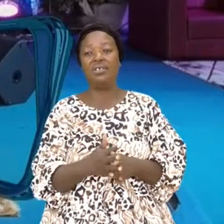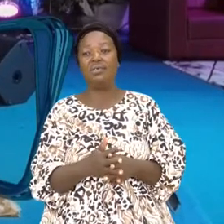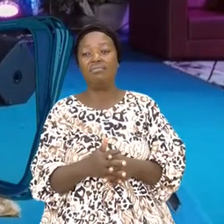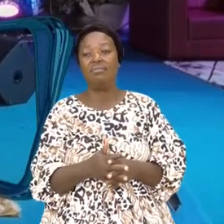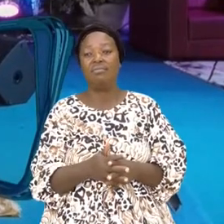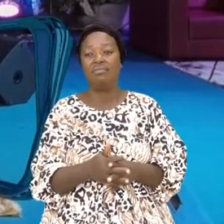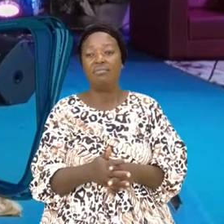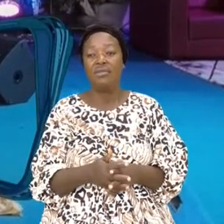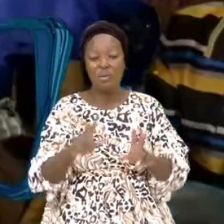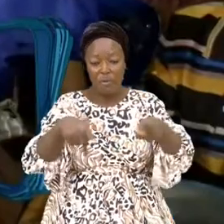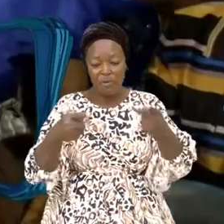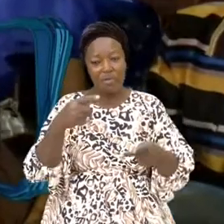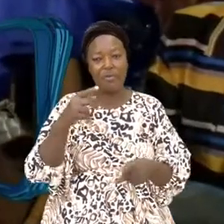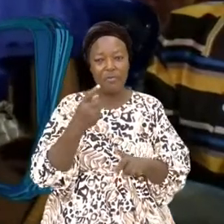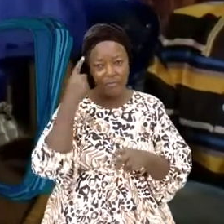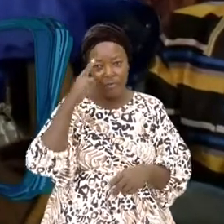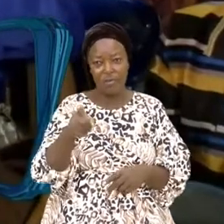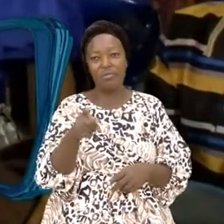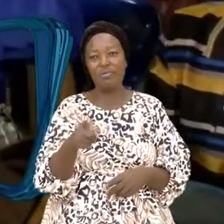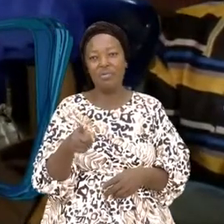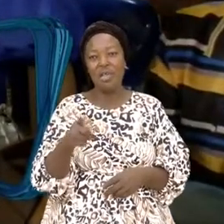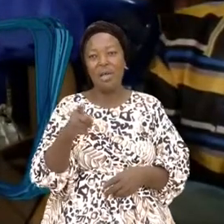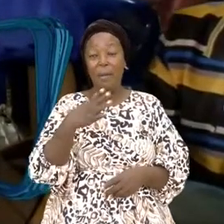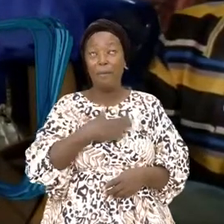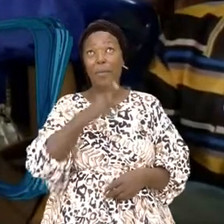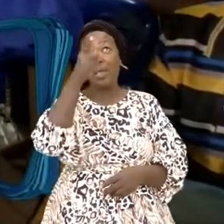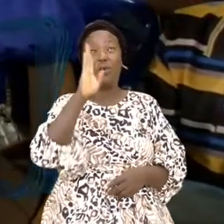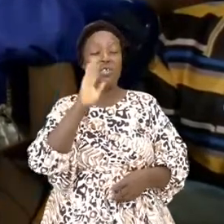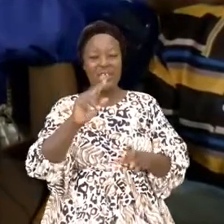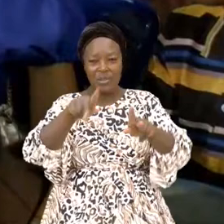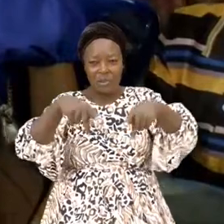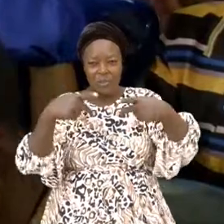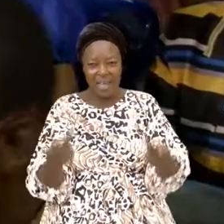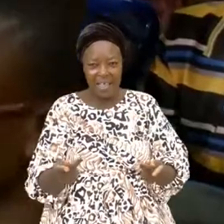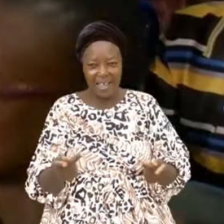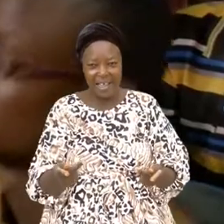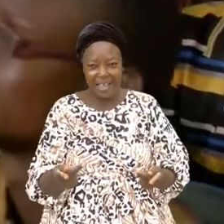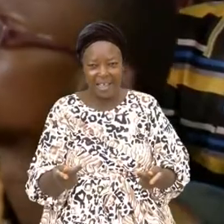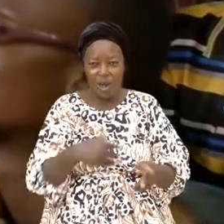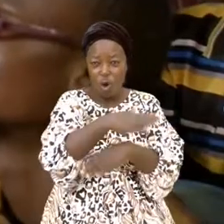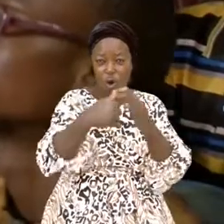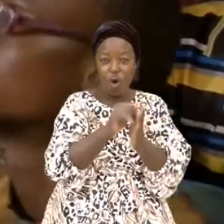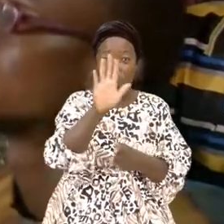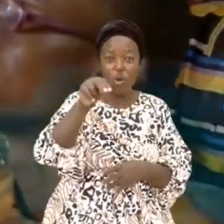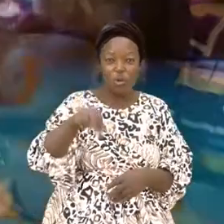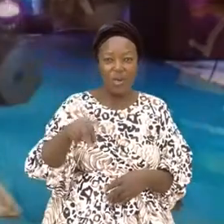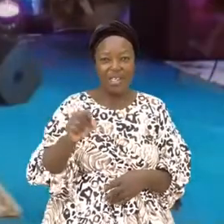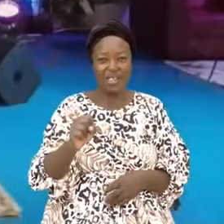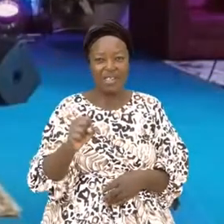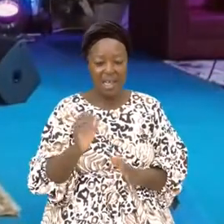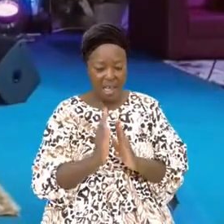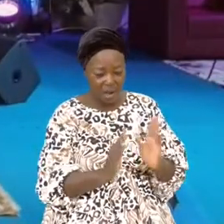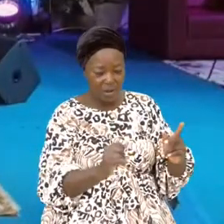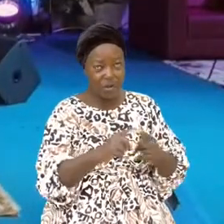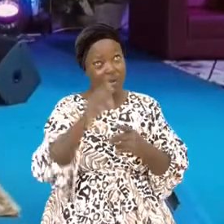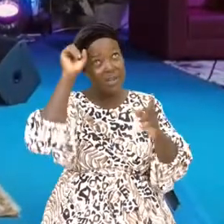Provision coming for you. My God shall supply all your needs according to